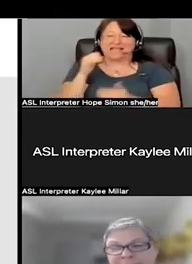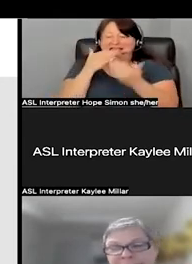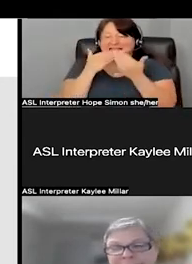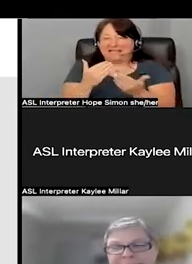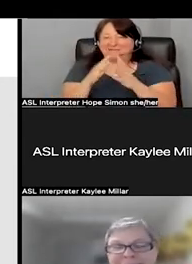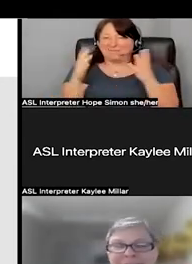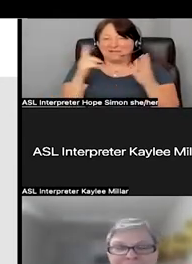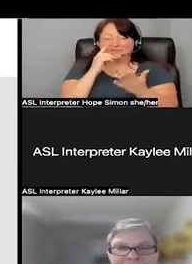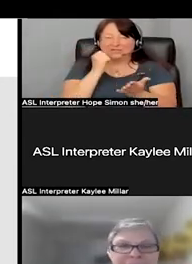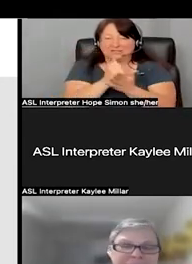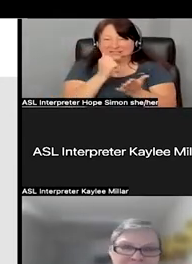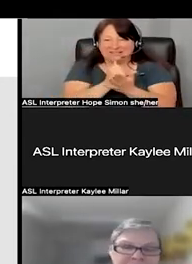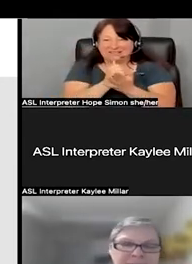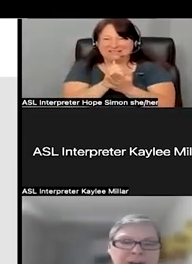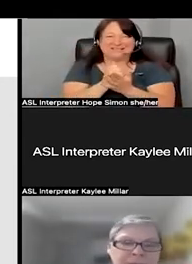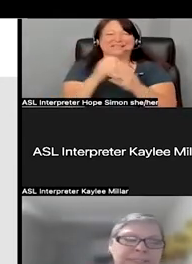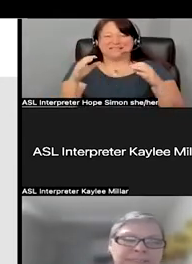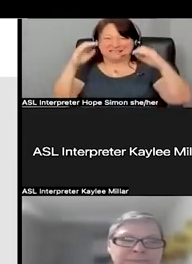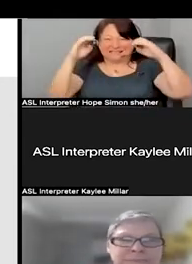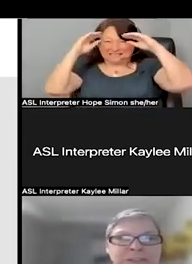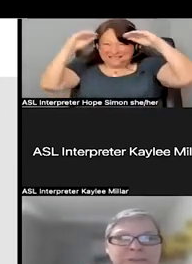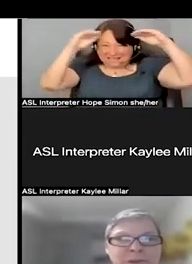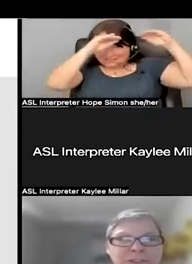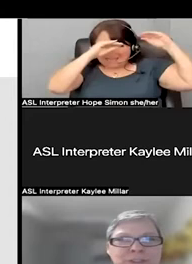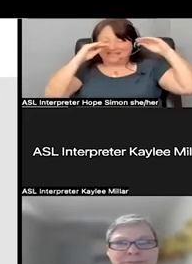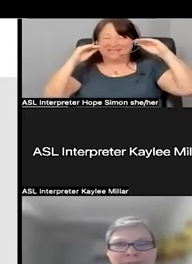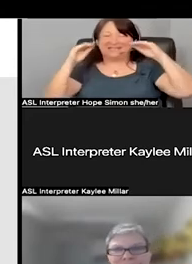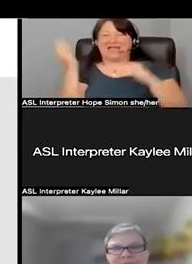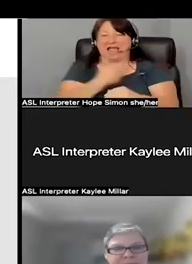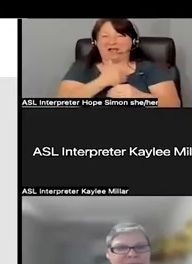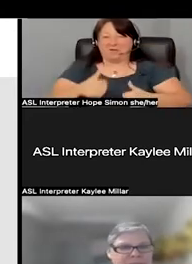their assistance in us educating our residents. Thank you very much.